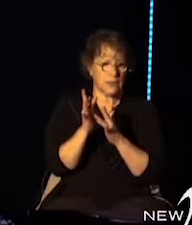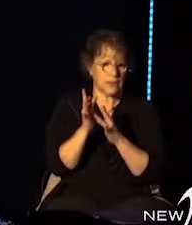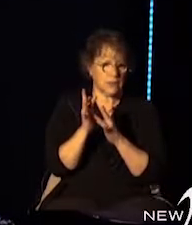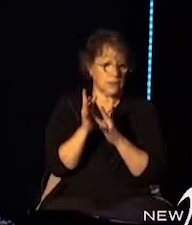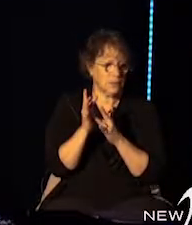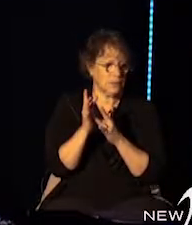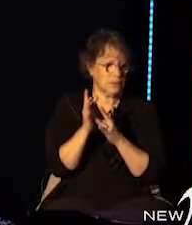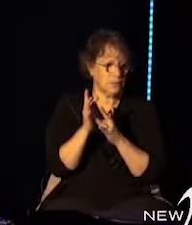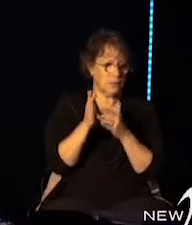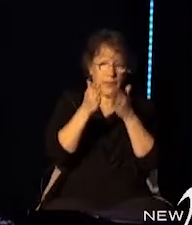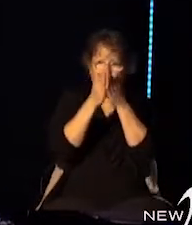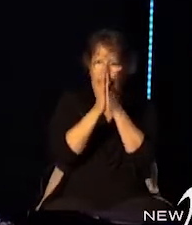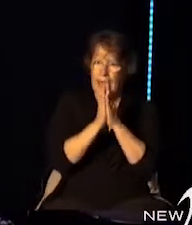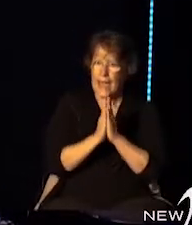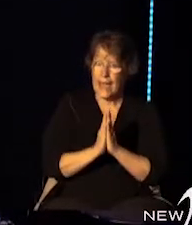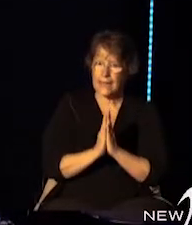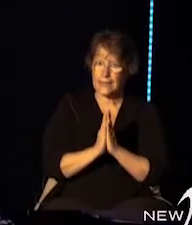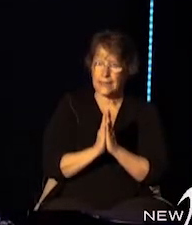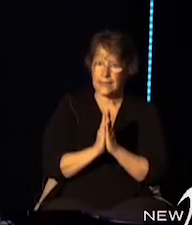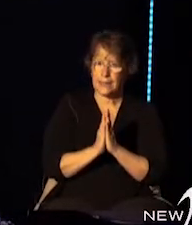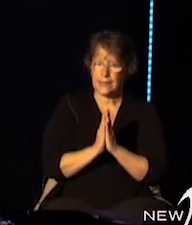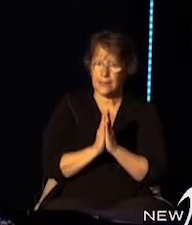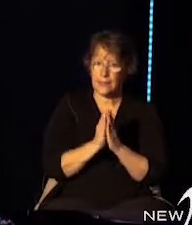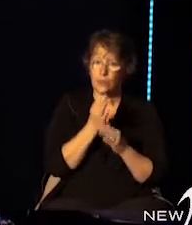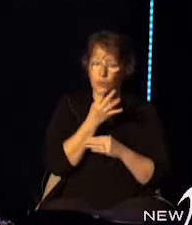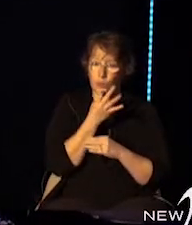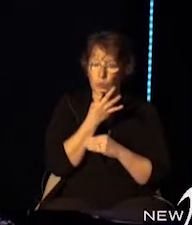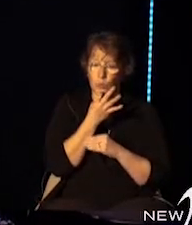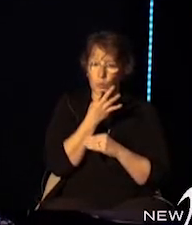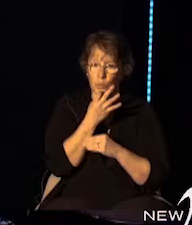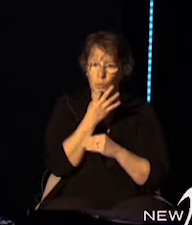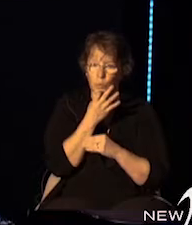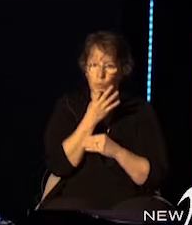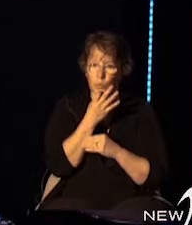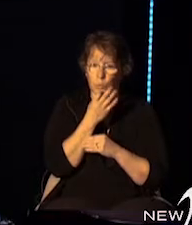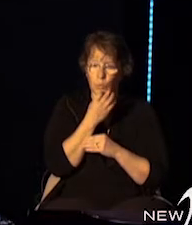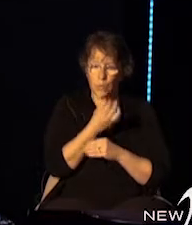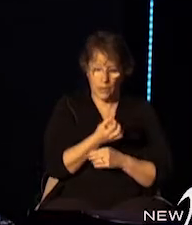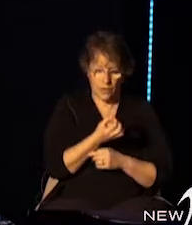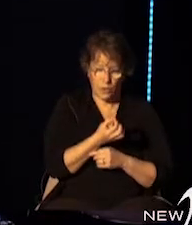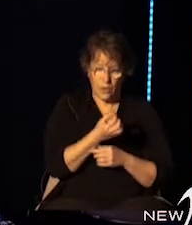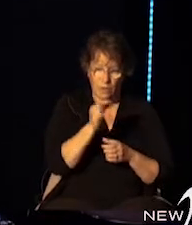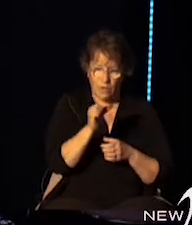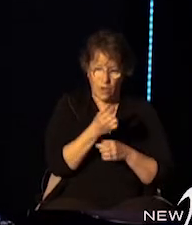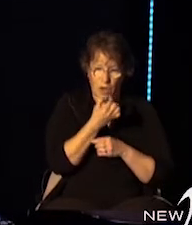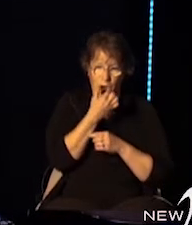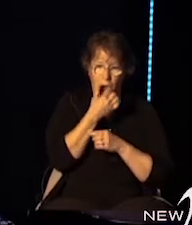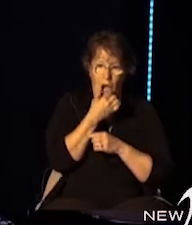And as you, in just a moment, as you take this and you chew this,